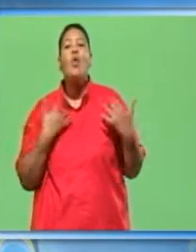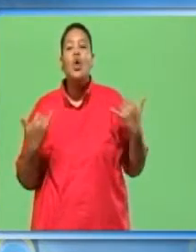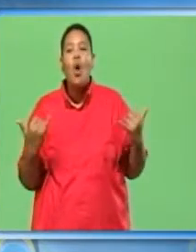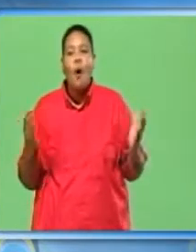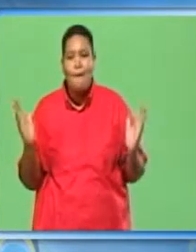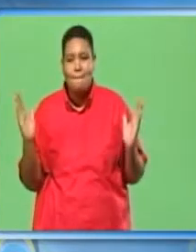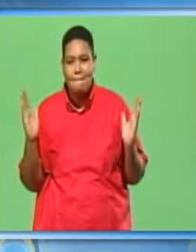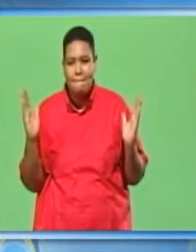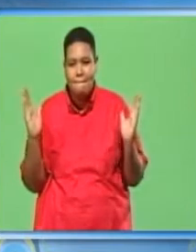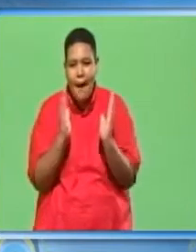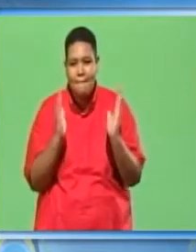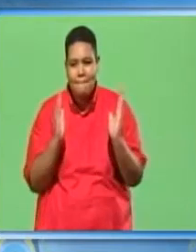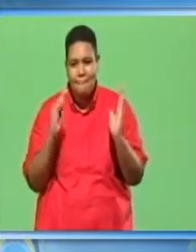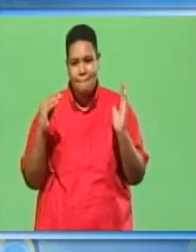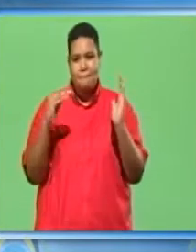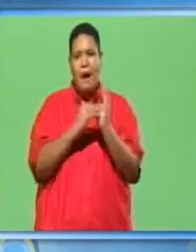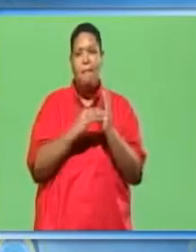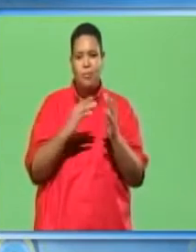together these joints.